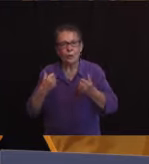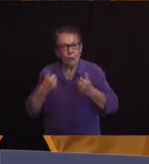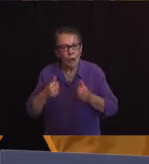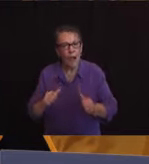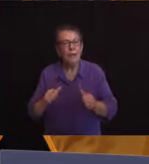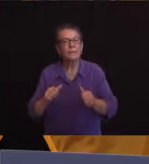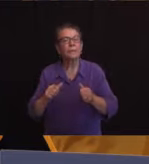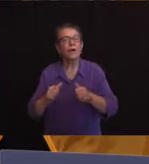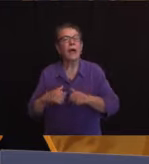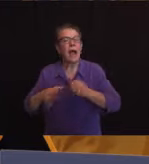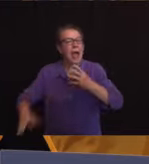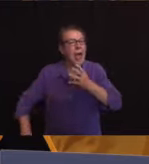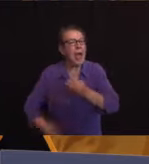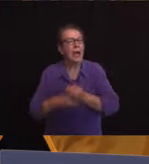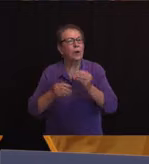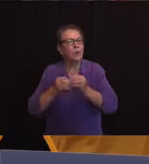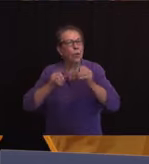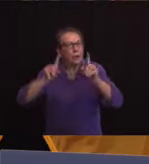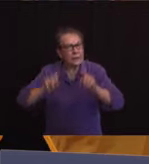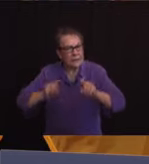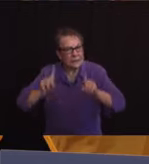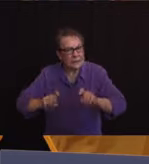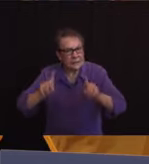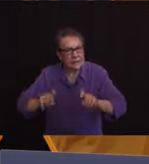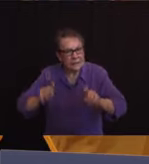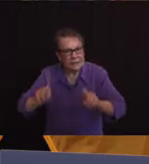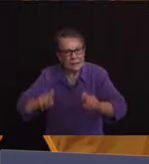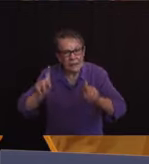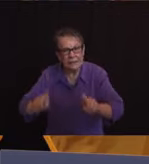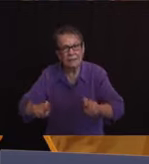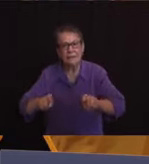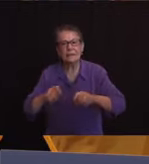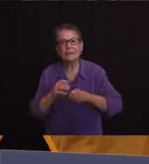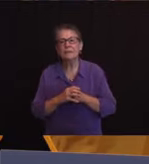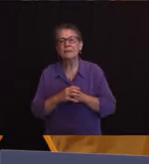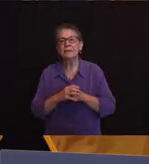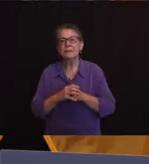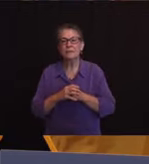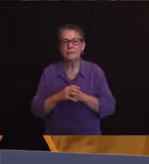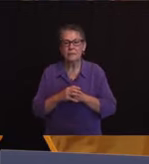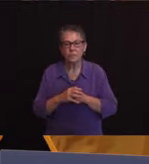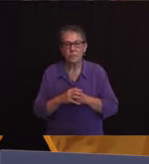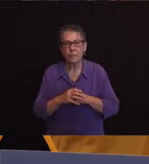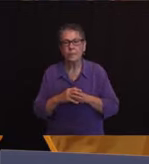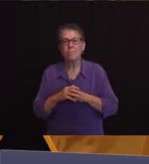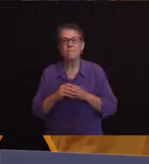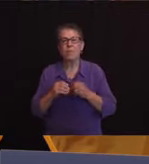working to get higher, and not only higher, we also want it to be more random because, for example,